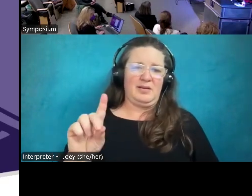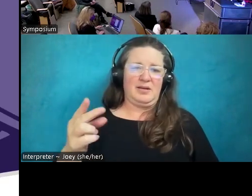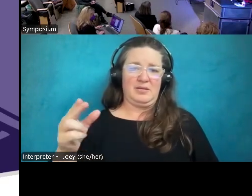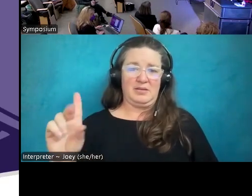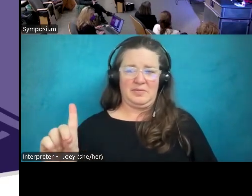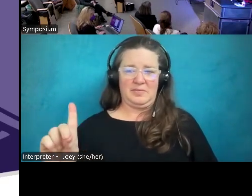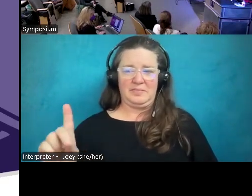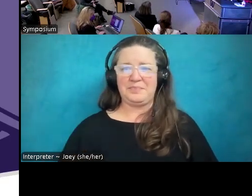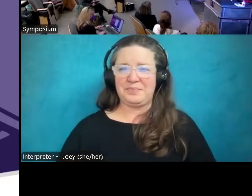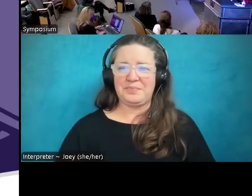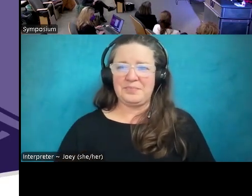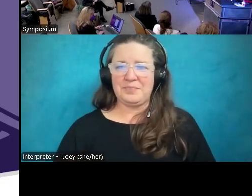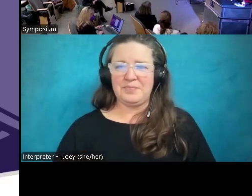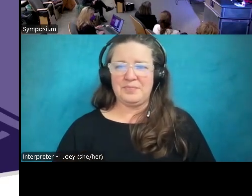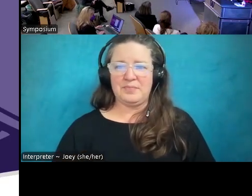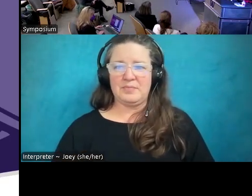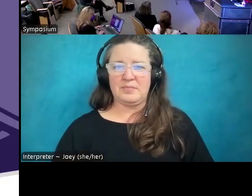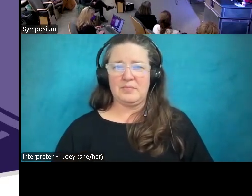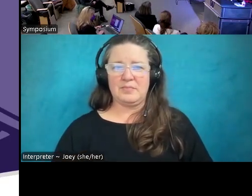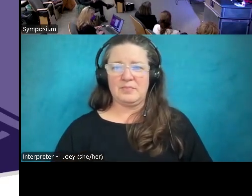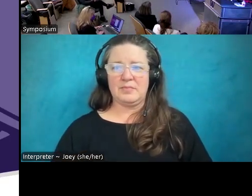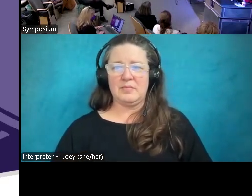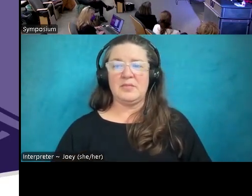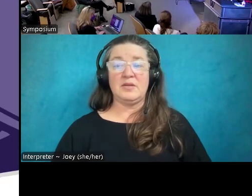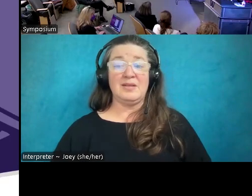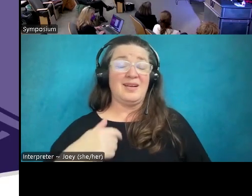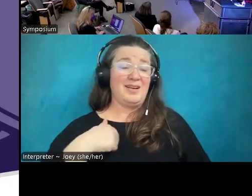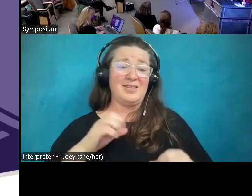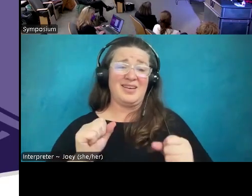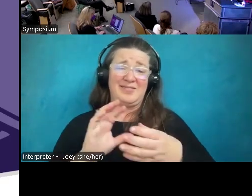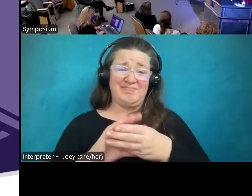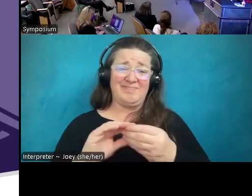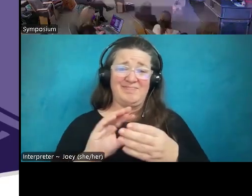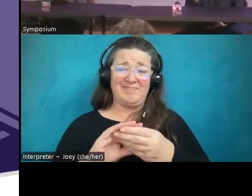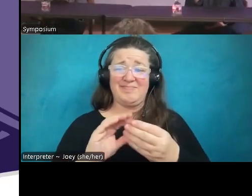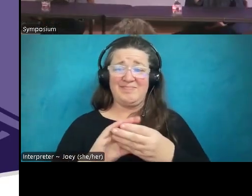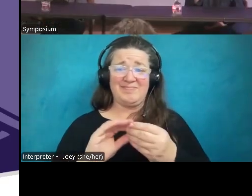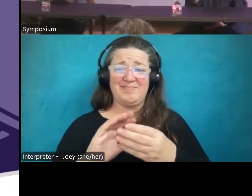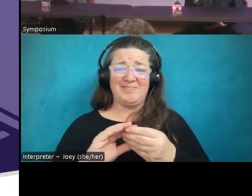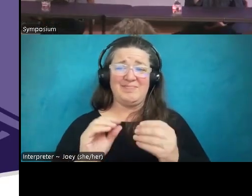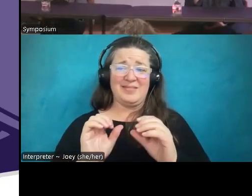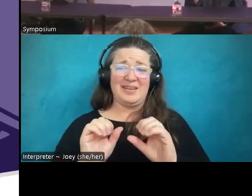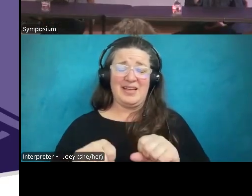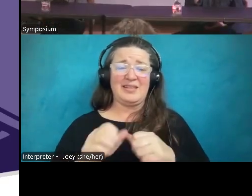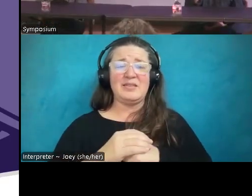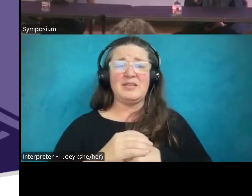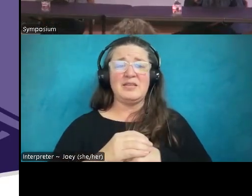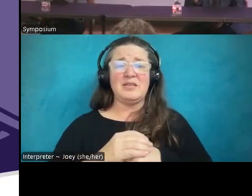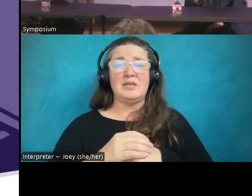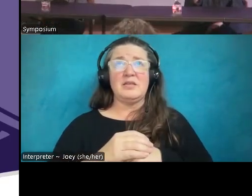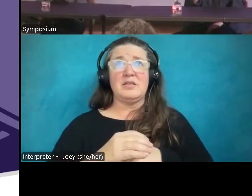I mean, I think all I can talk about is anecdotally. You know, patients that carry a diagnosis prior to their COVID infection